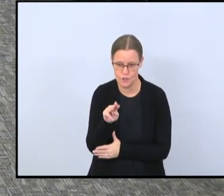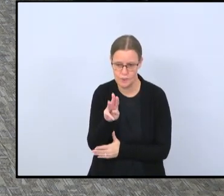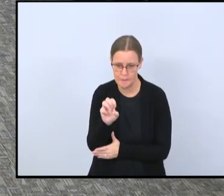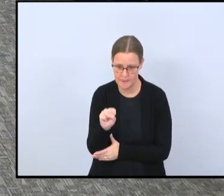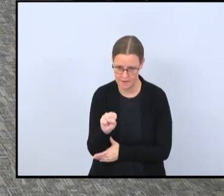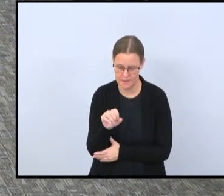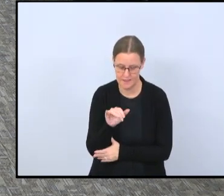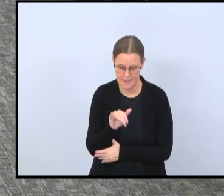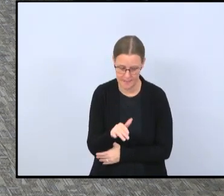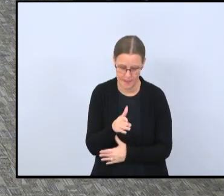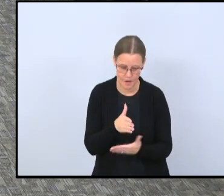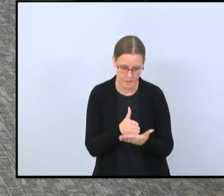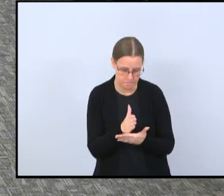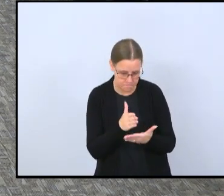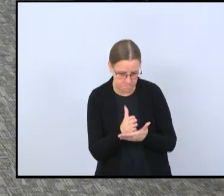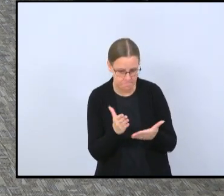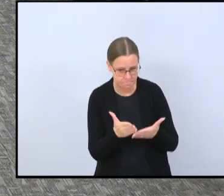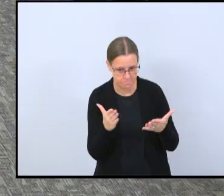II.